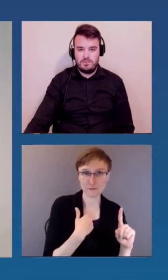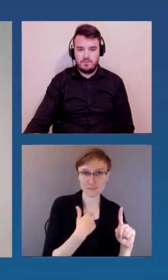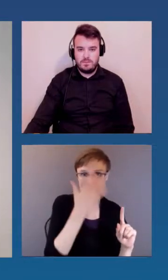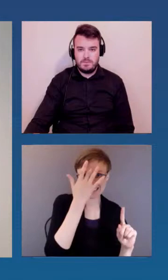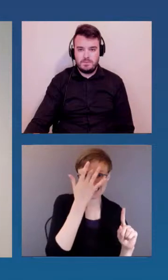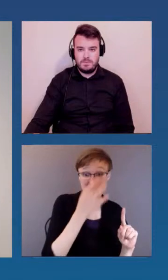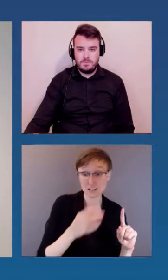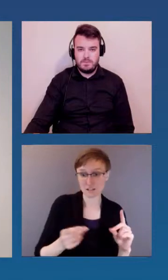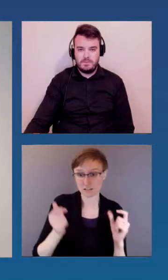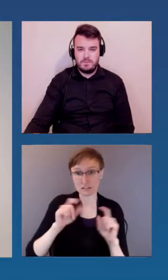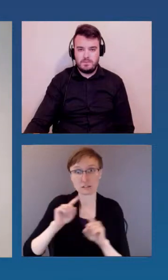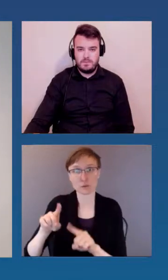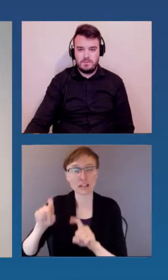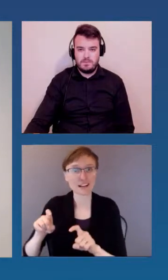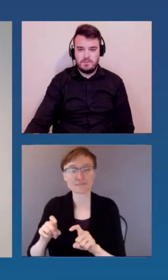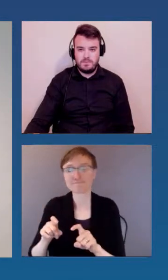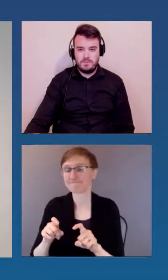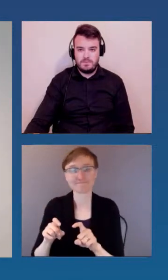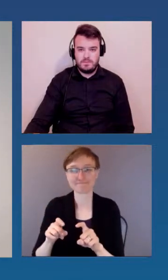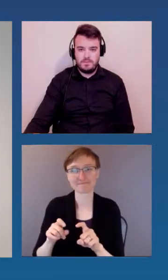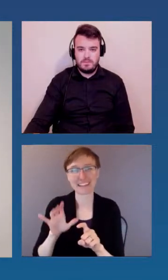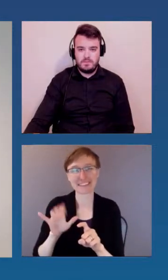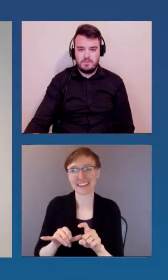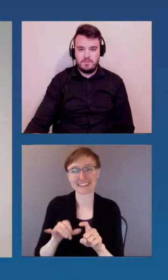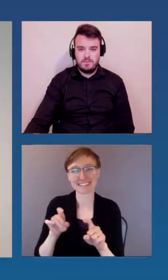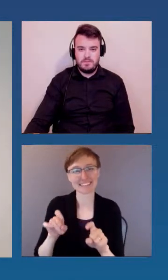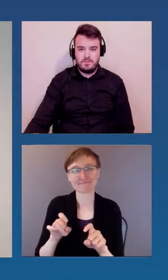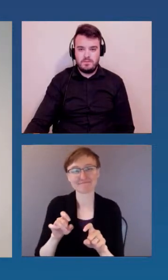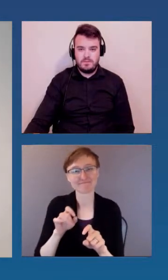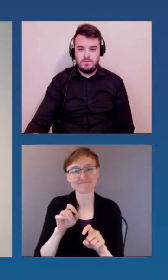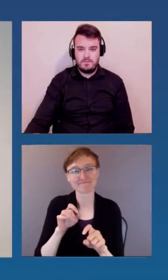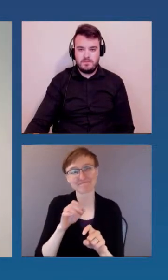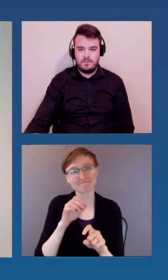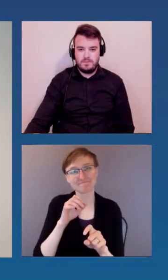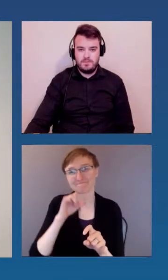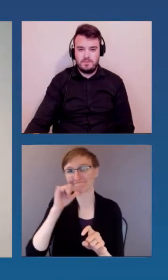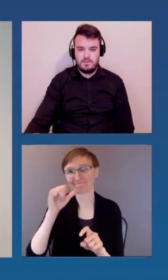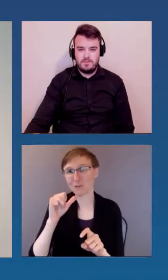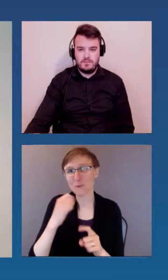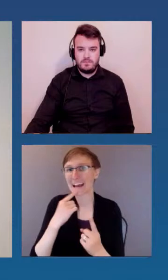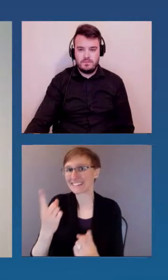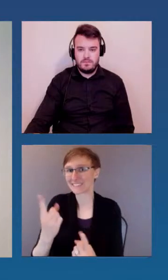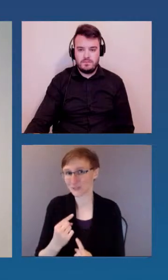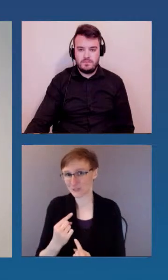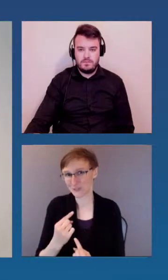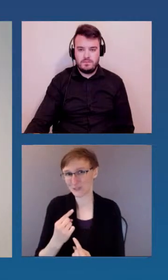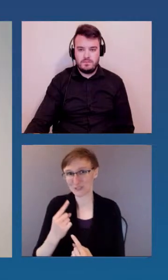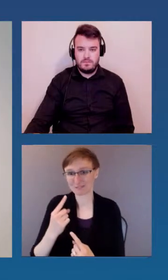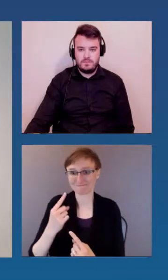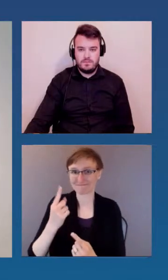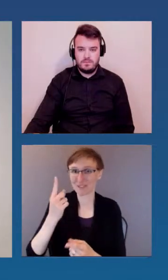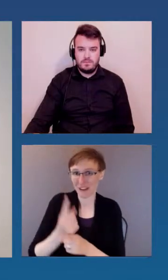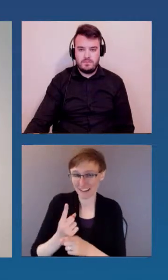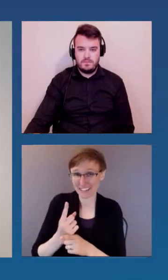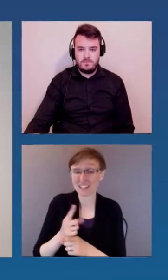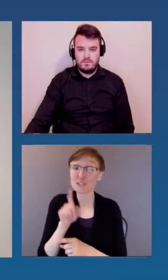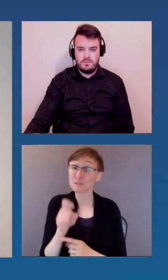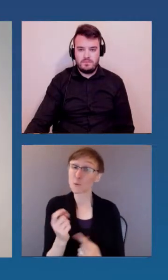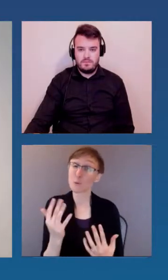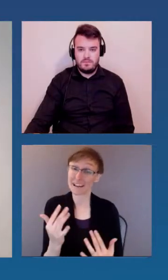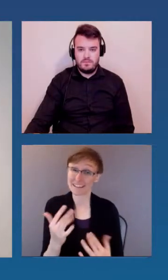timely communication. What happens is we really mostly need to reach the people who are close contacts. So that's always